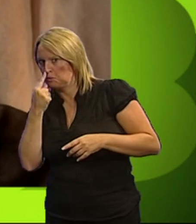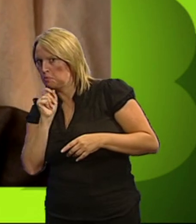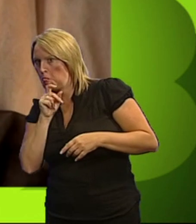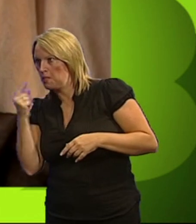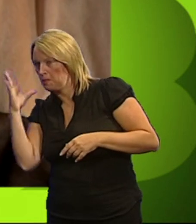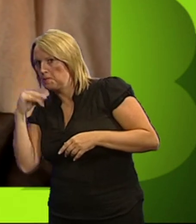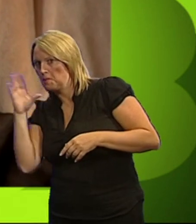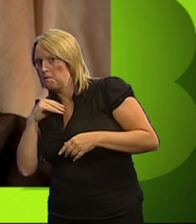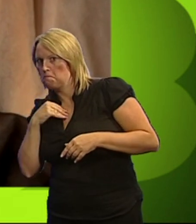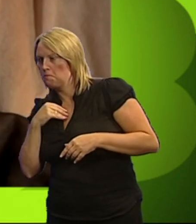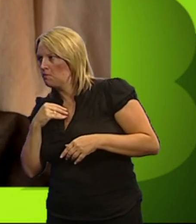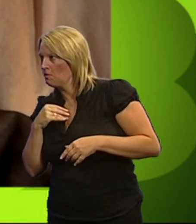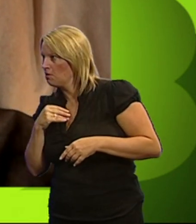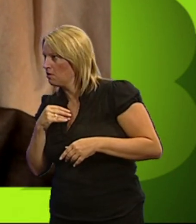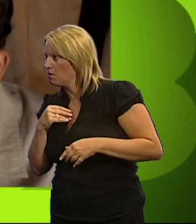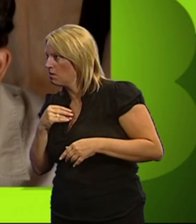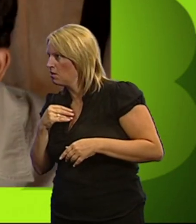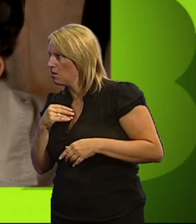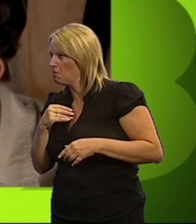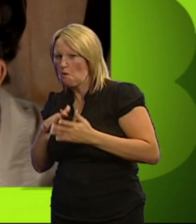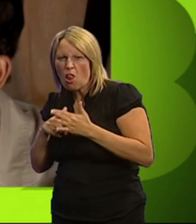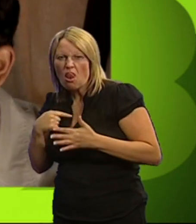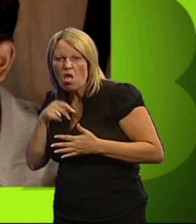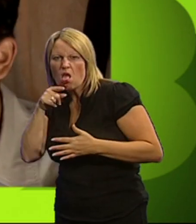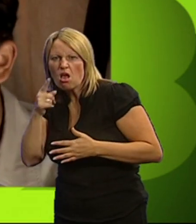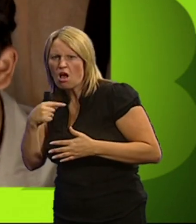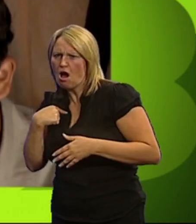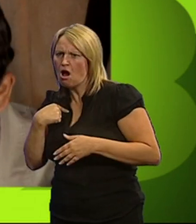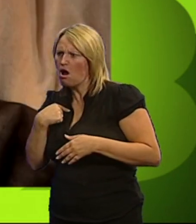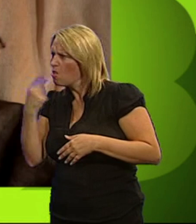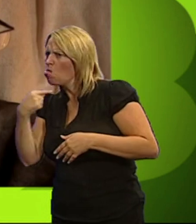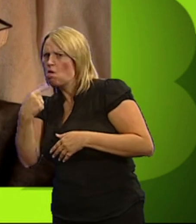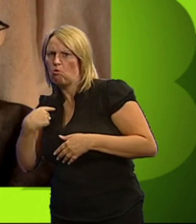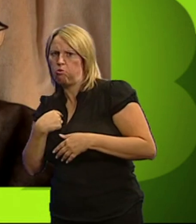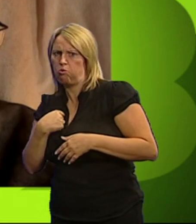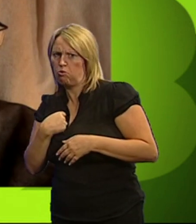Jono, you are going to be my mole. Mole? I'm not being anyone's mole.